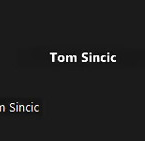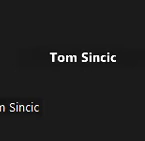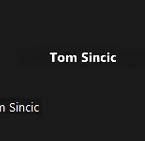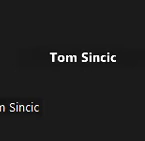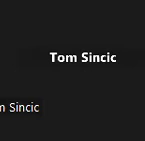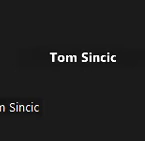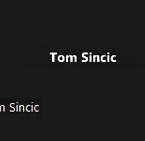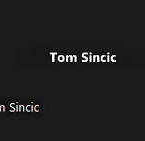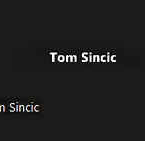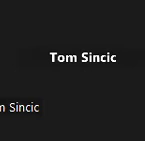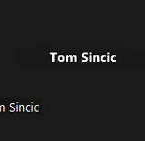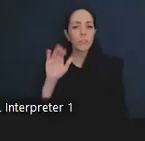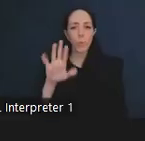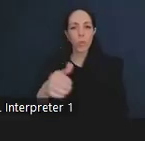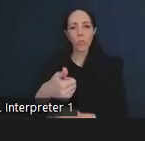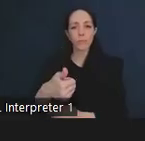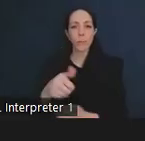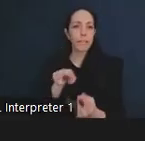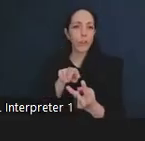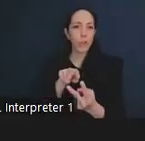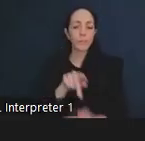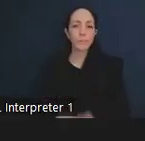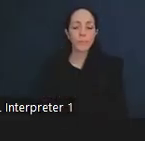or a thumbs up.